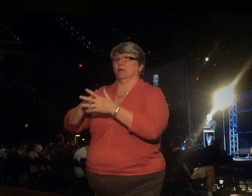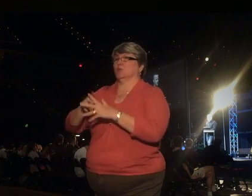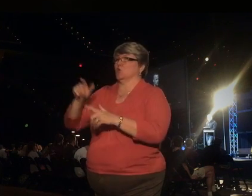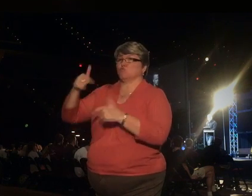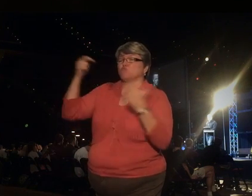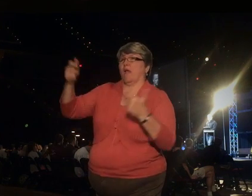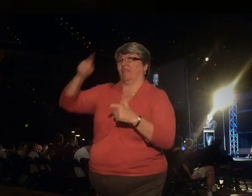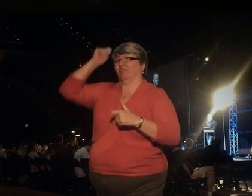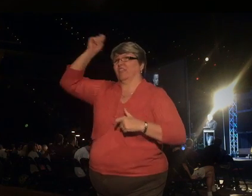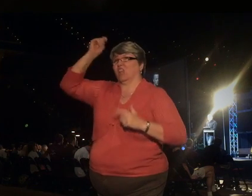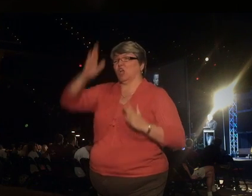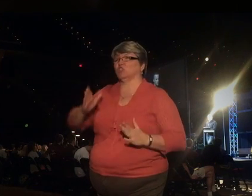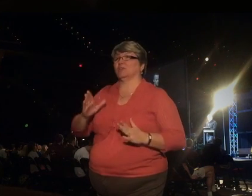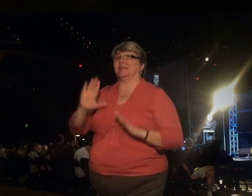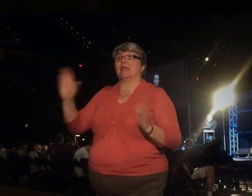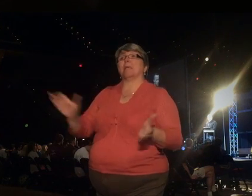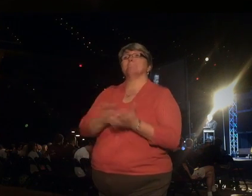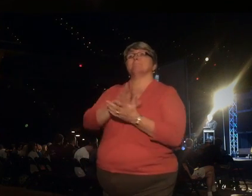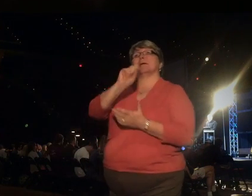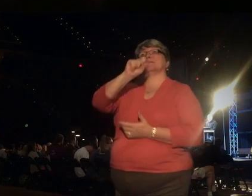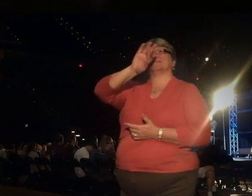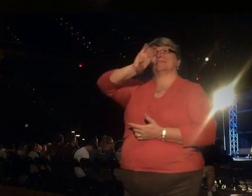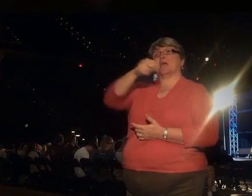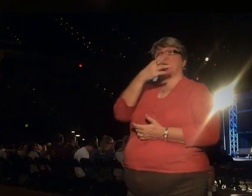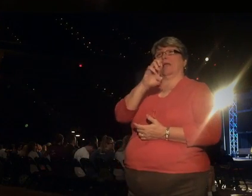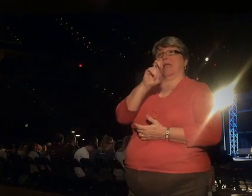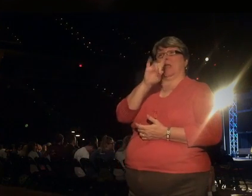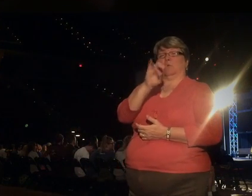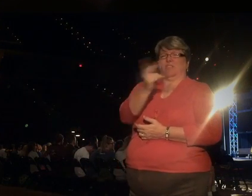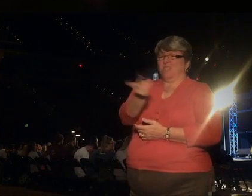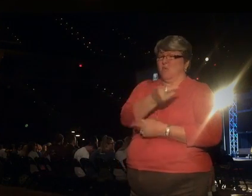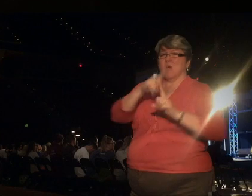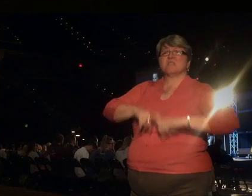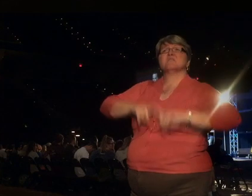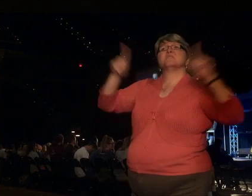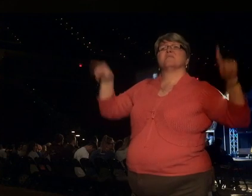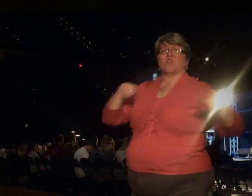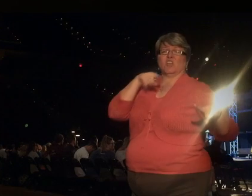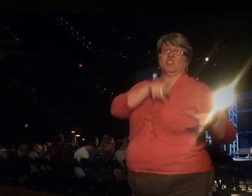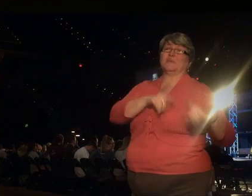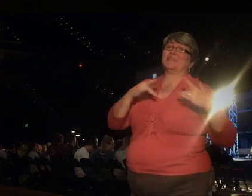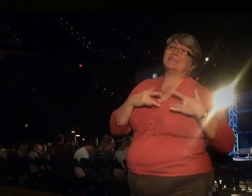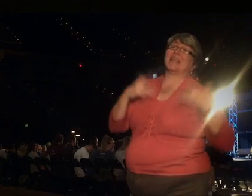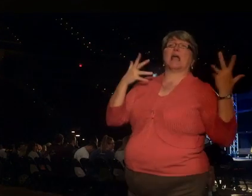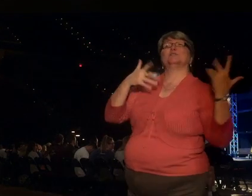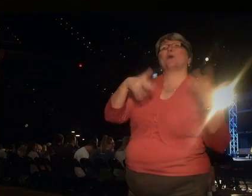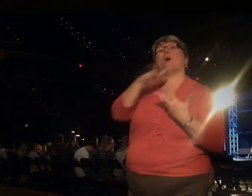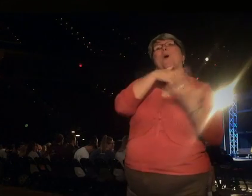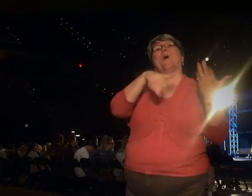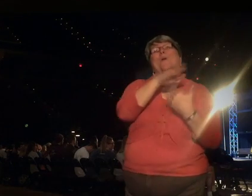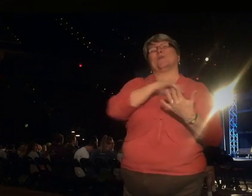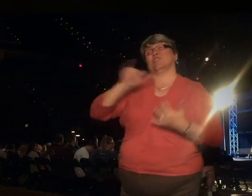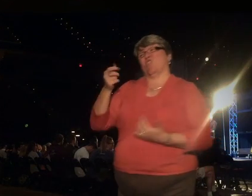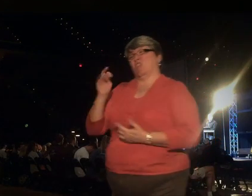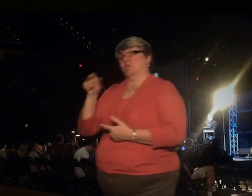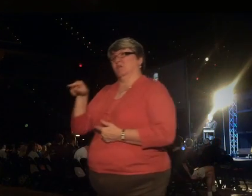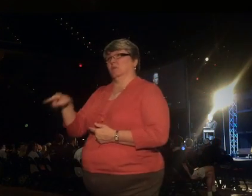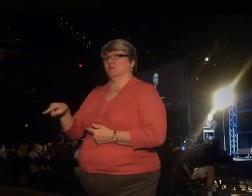married Sarah Edwards. They could not have been more different. She was a delight socially. Jonathan Edwards was painfully awkward.